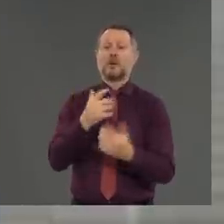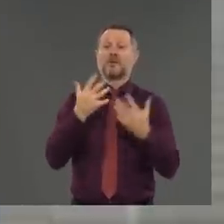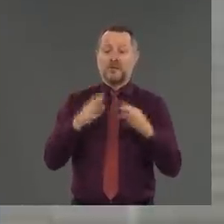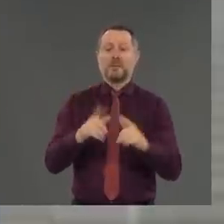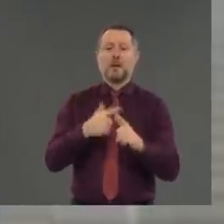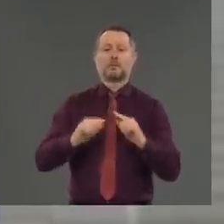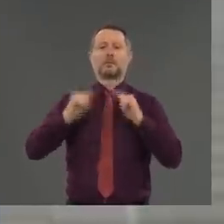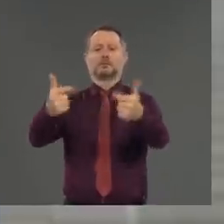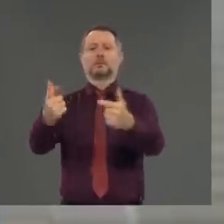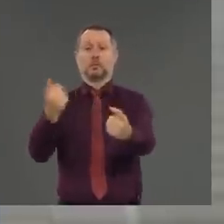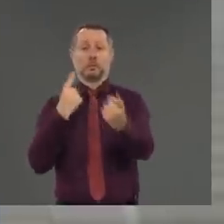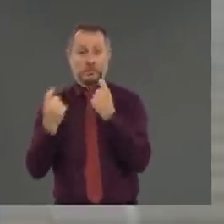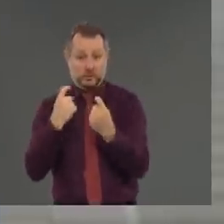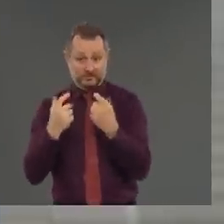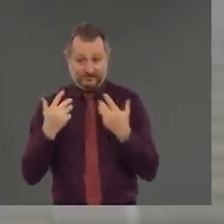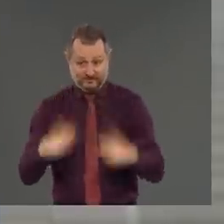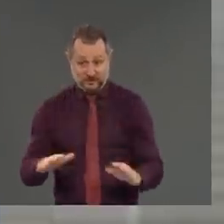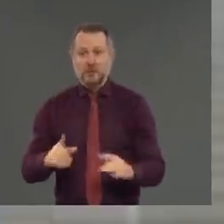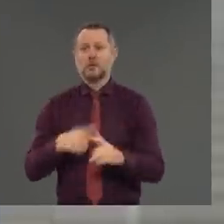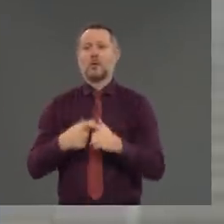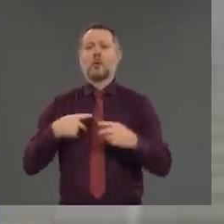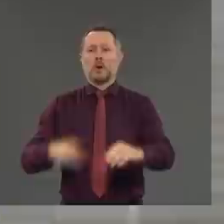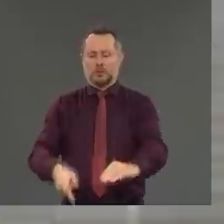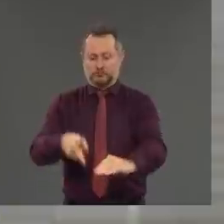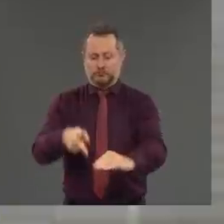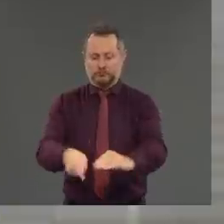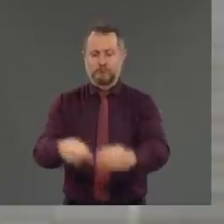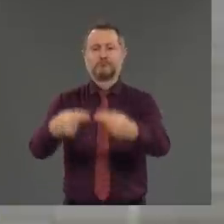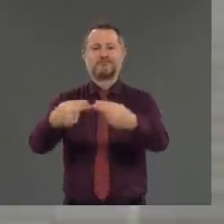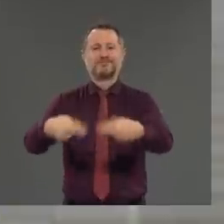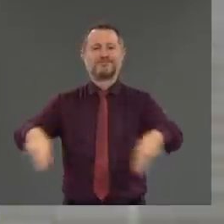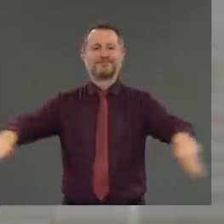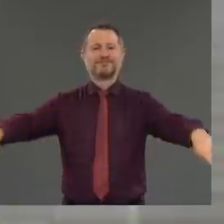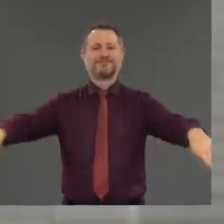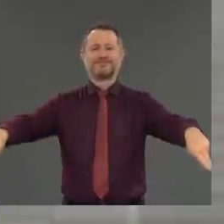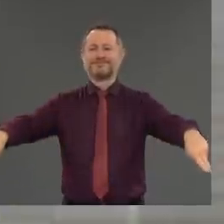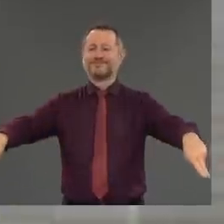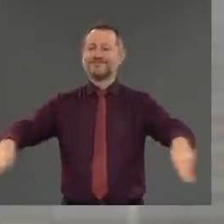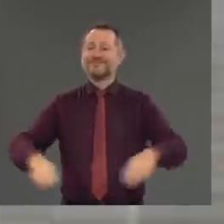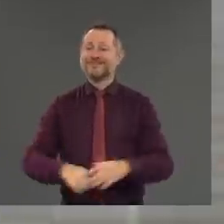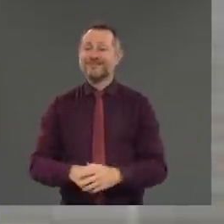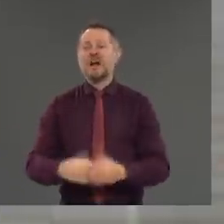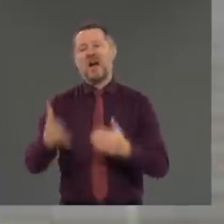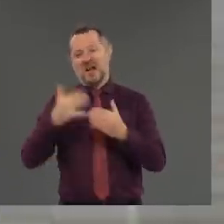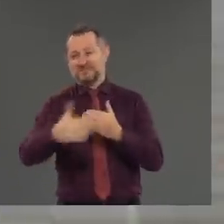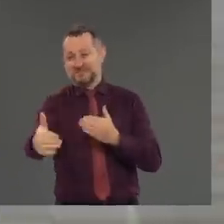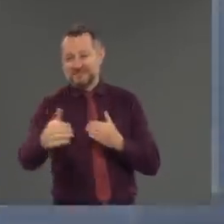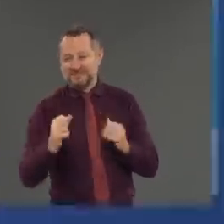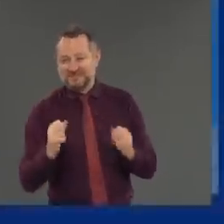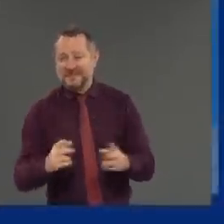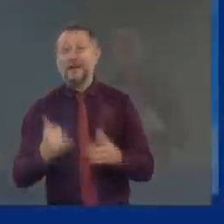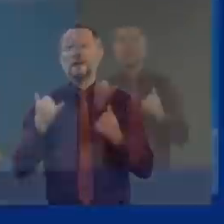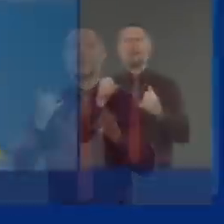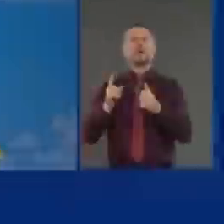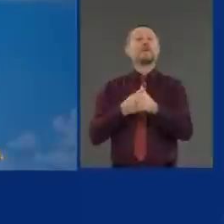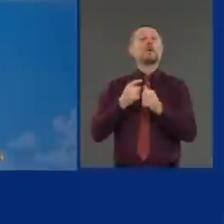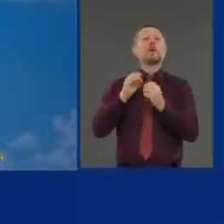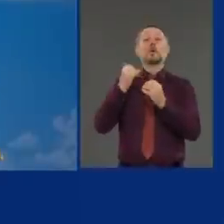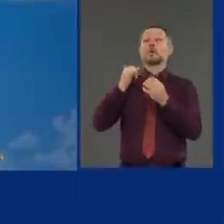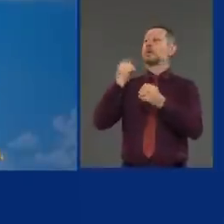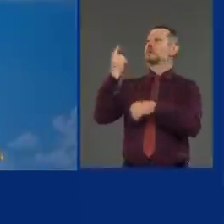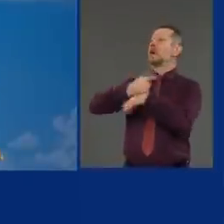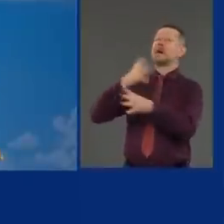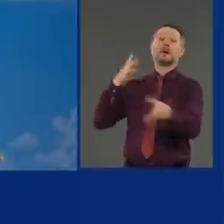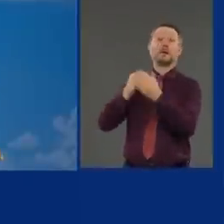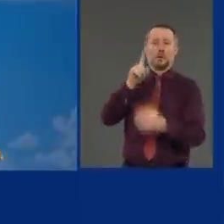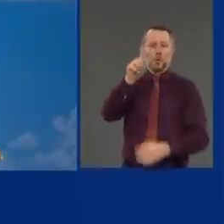ribbon, and we will go from there. Today is day 102, dealing with the